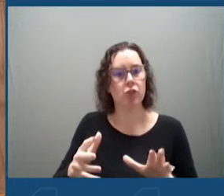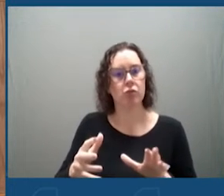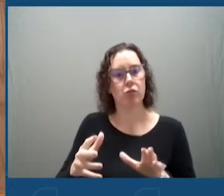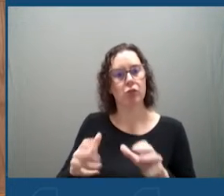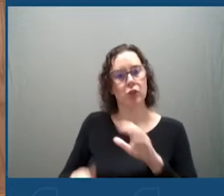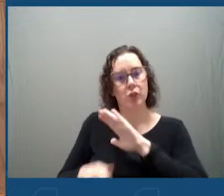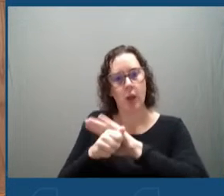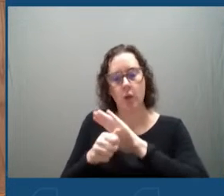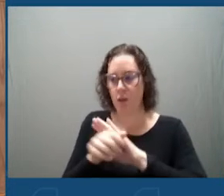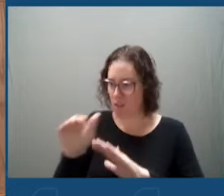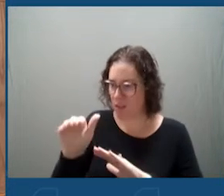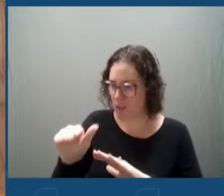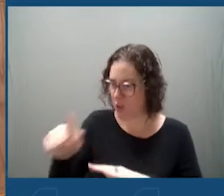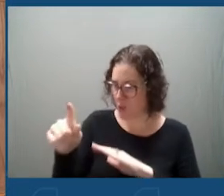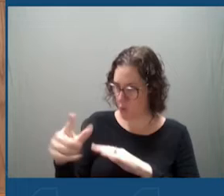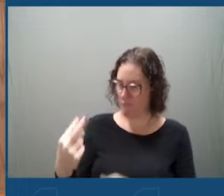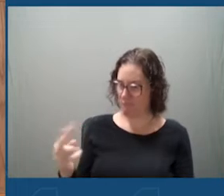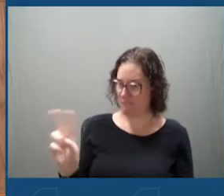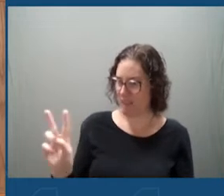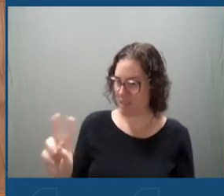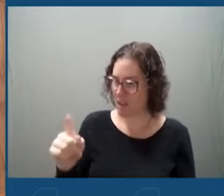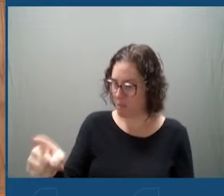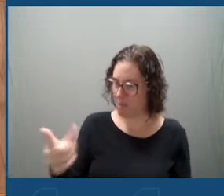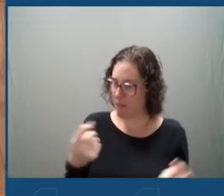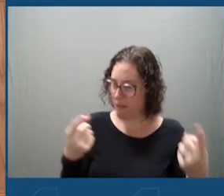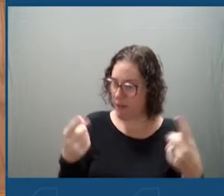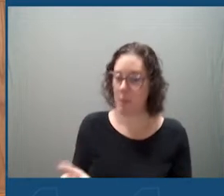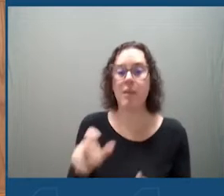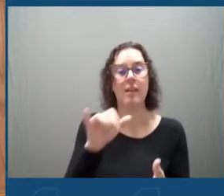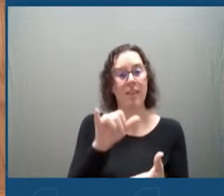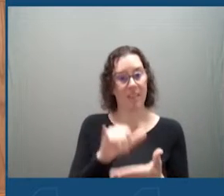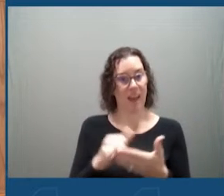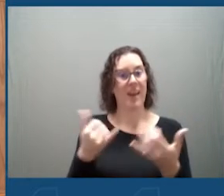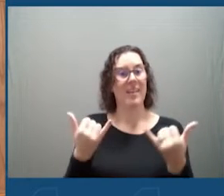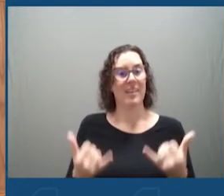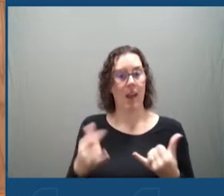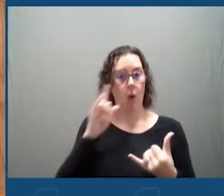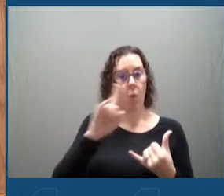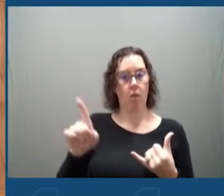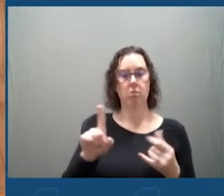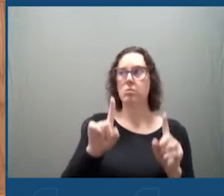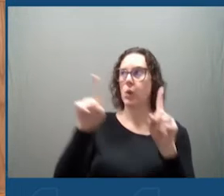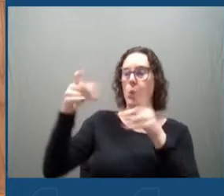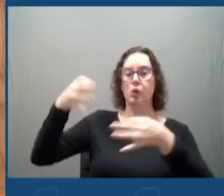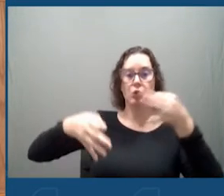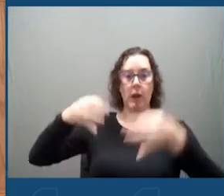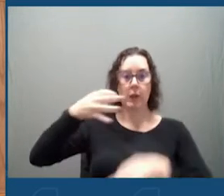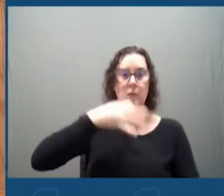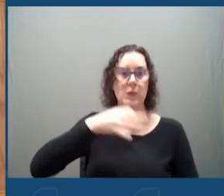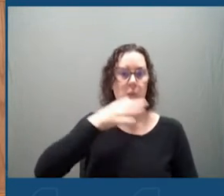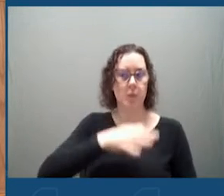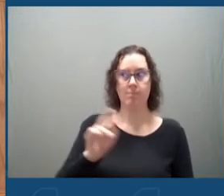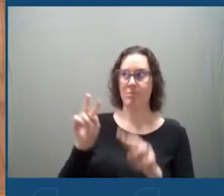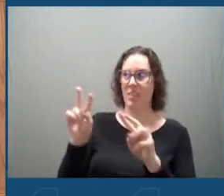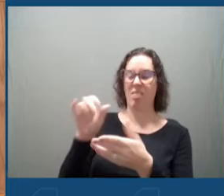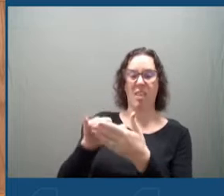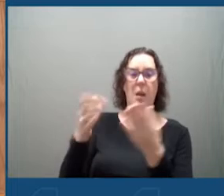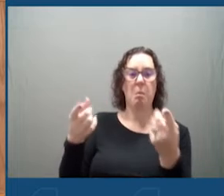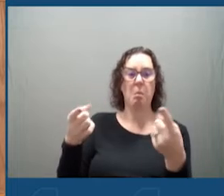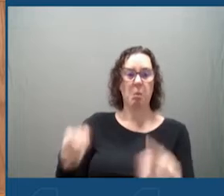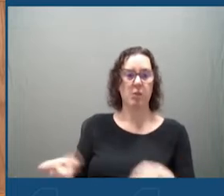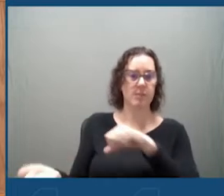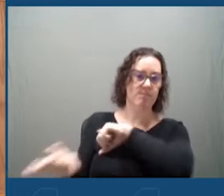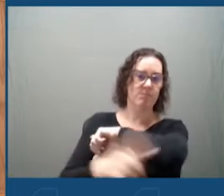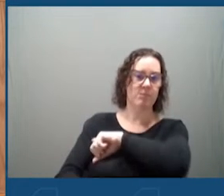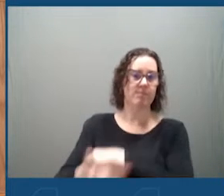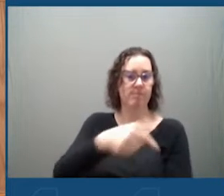deed theft. That case is currently going to trial, and I look forward to this individual's conviction. And in the other brownstone, the